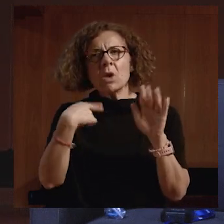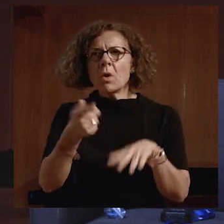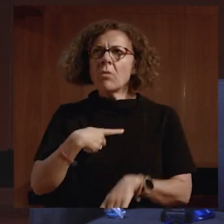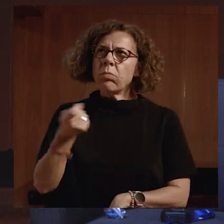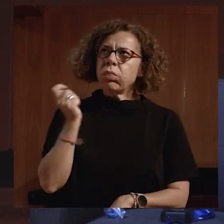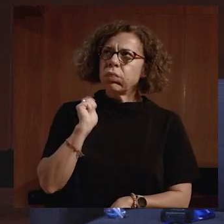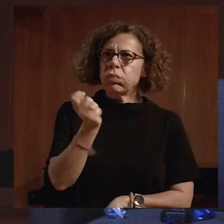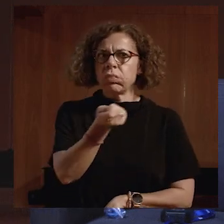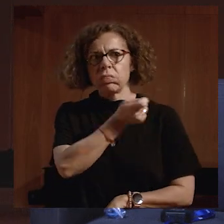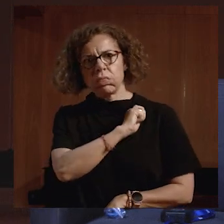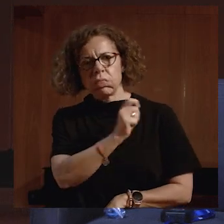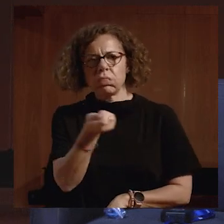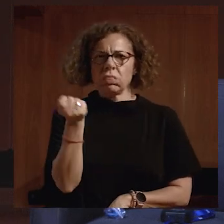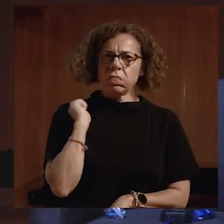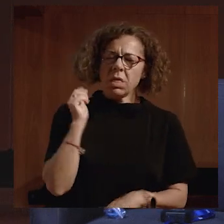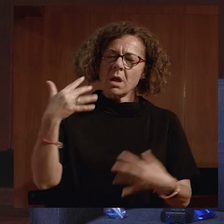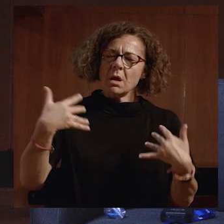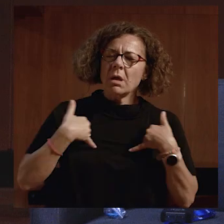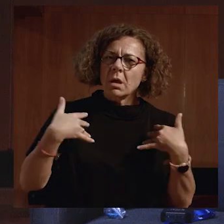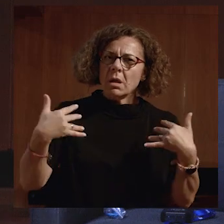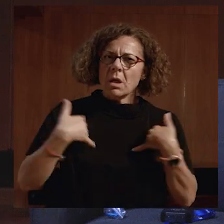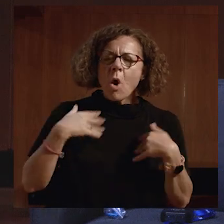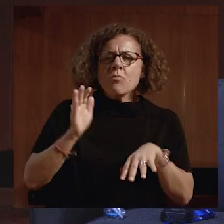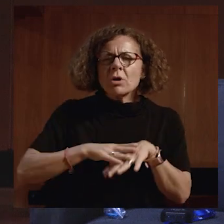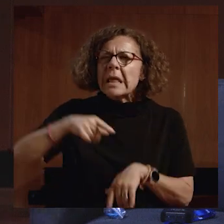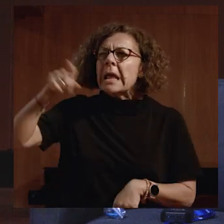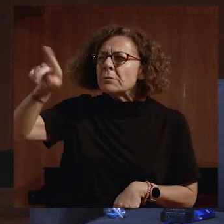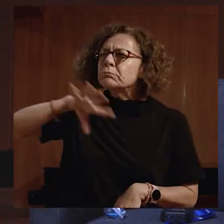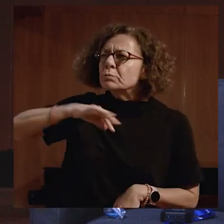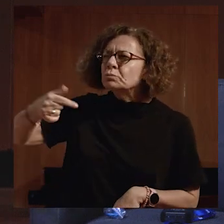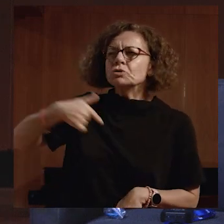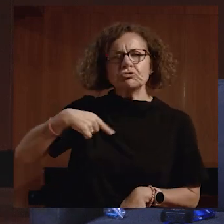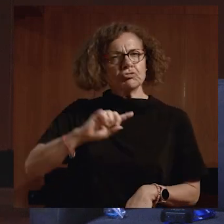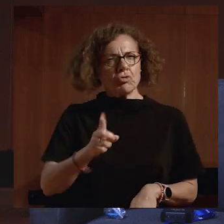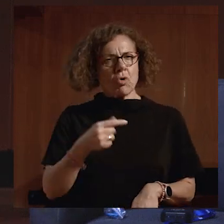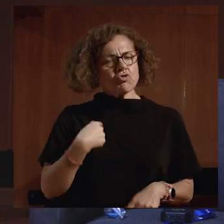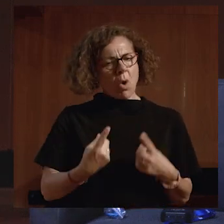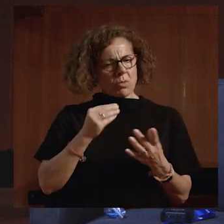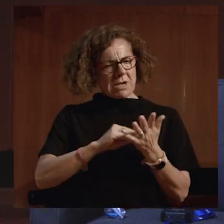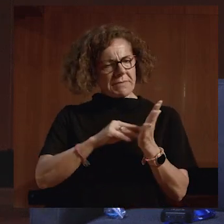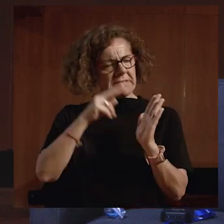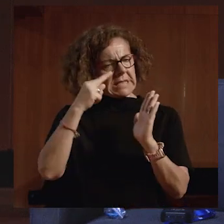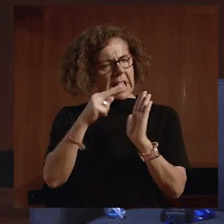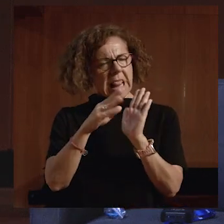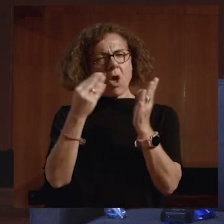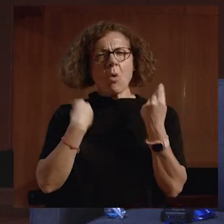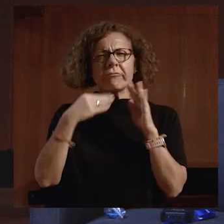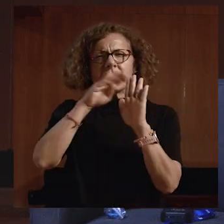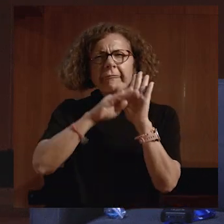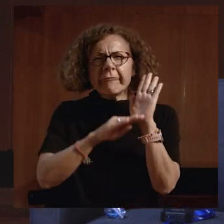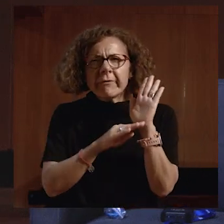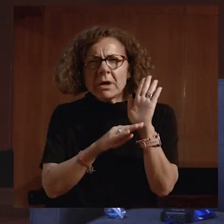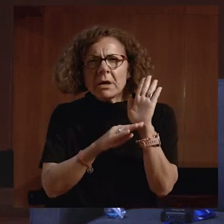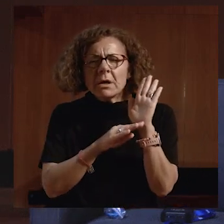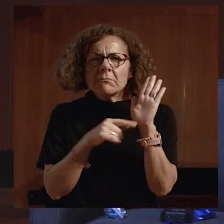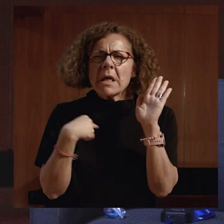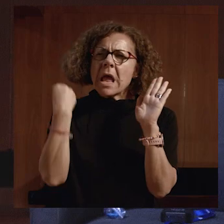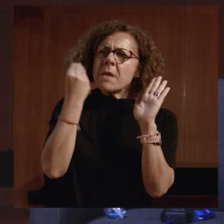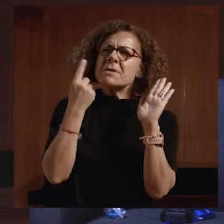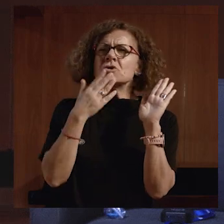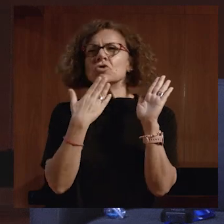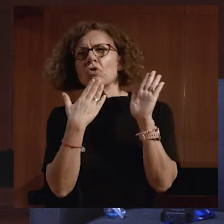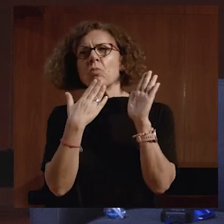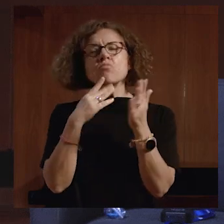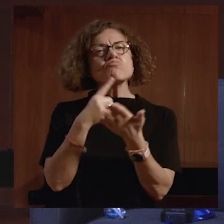this. I read biographies and I look at them almost like a treasure map that has to